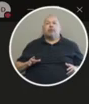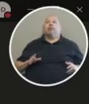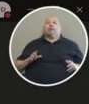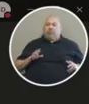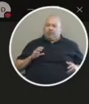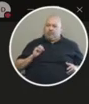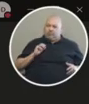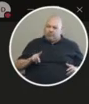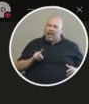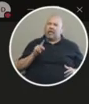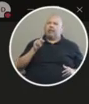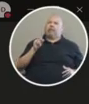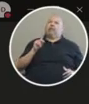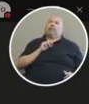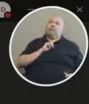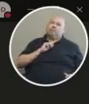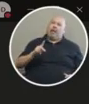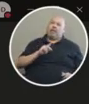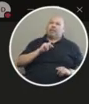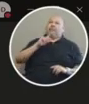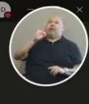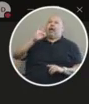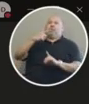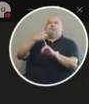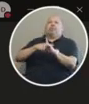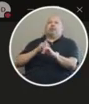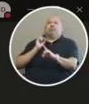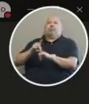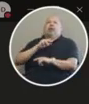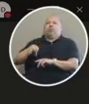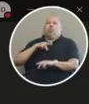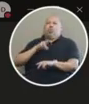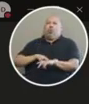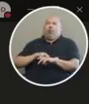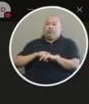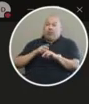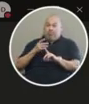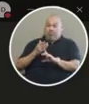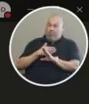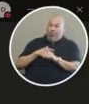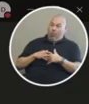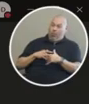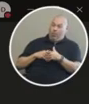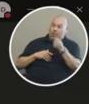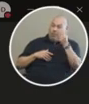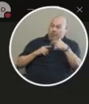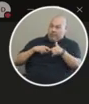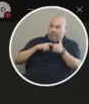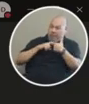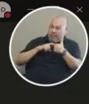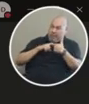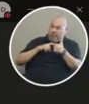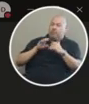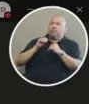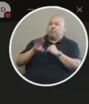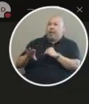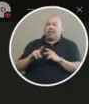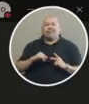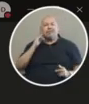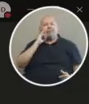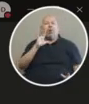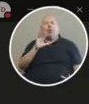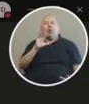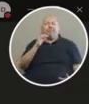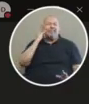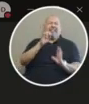in 9 months. And what I mean by that, let's say that this disease impacts us for another 90